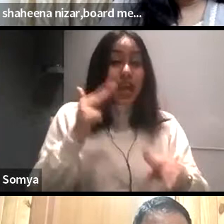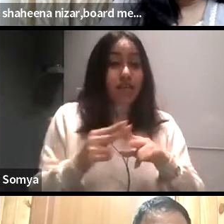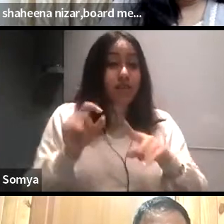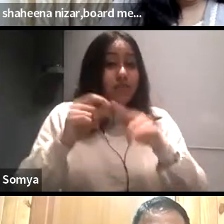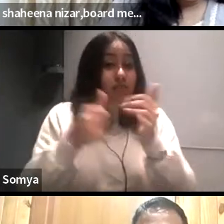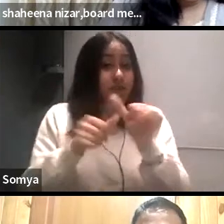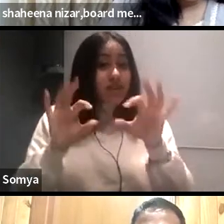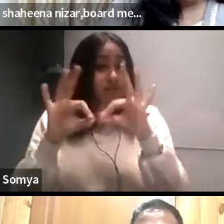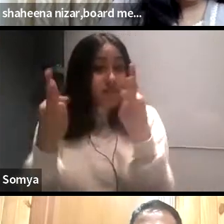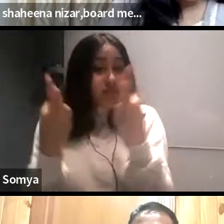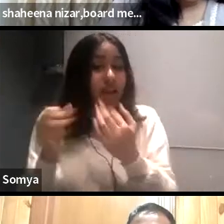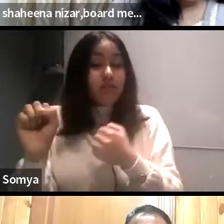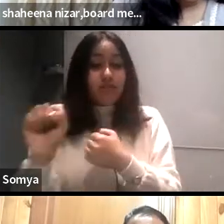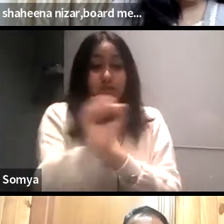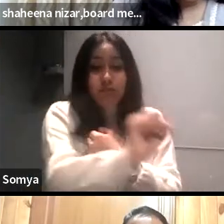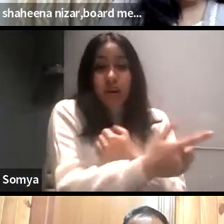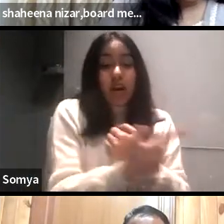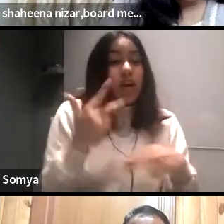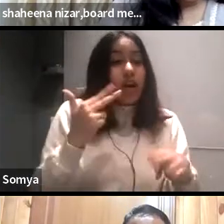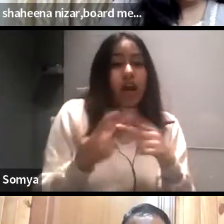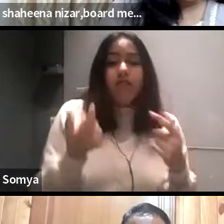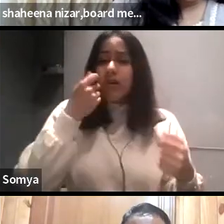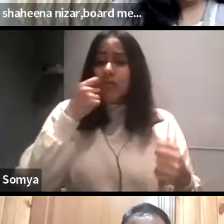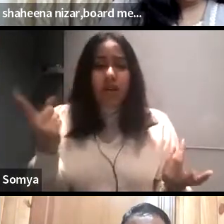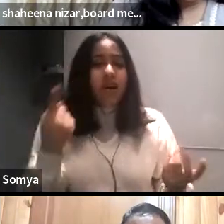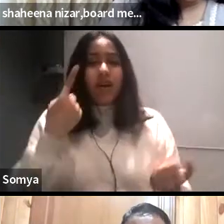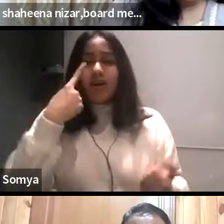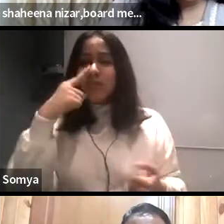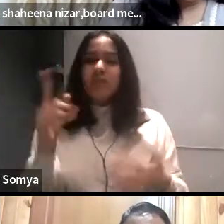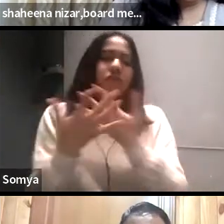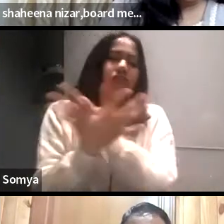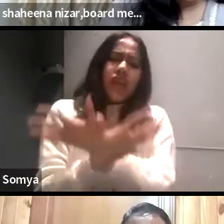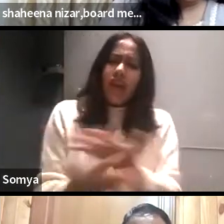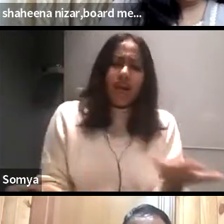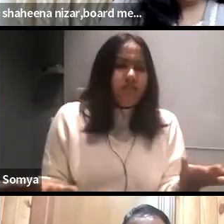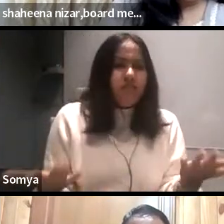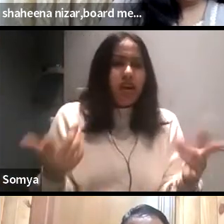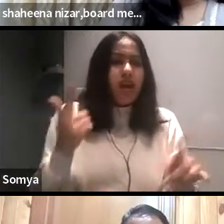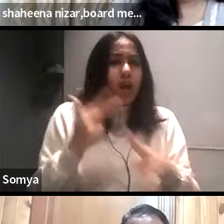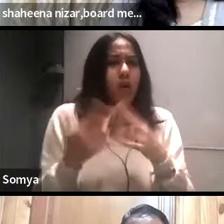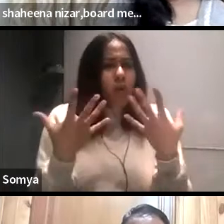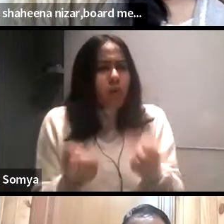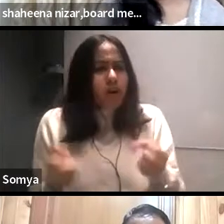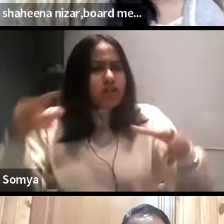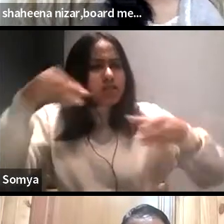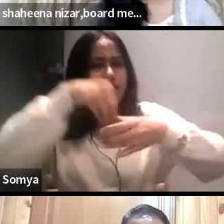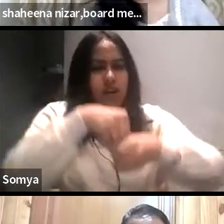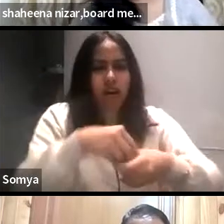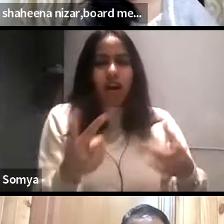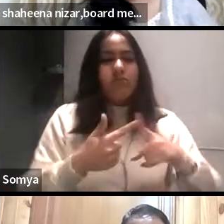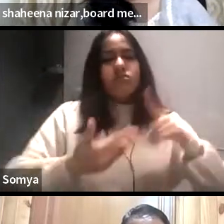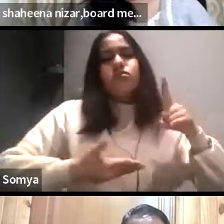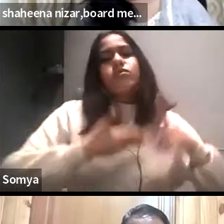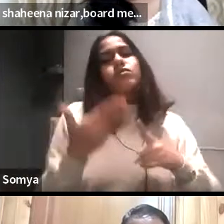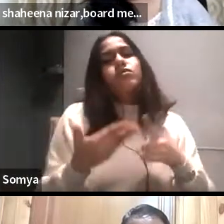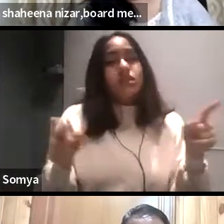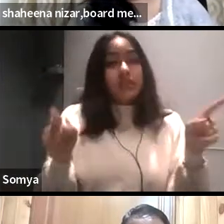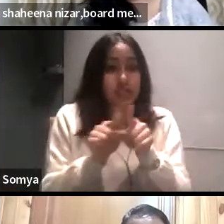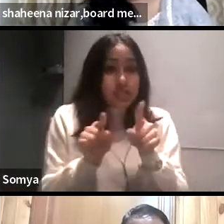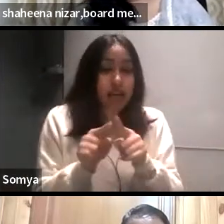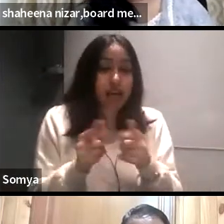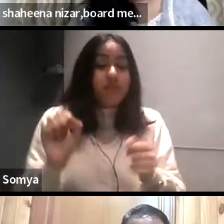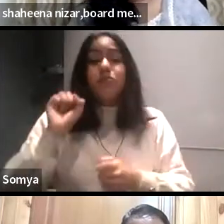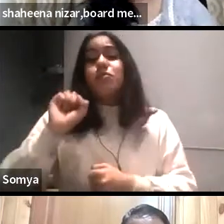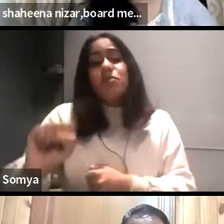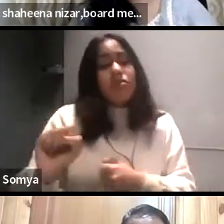parents, both either mother or father, whoever it is, want to be part of the training, so that they want to be with their